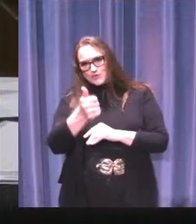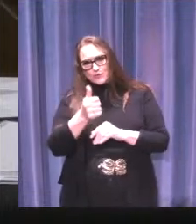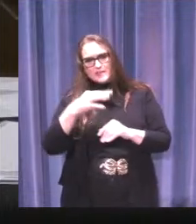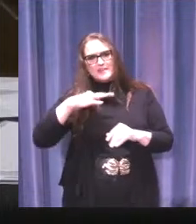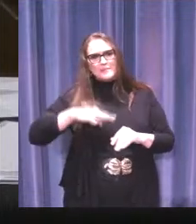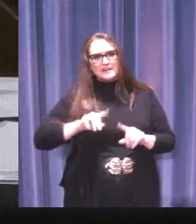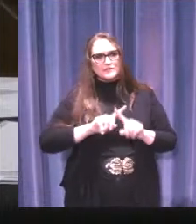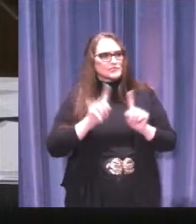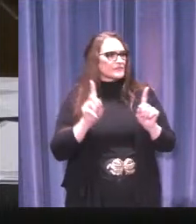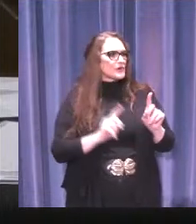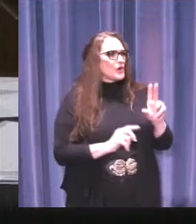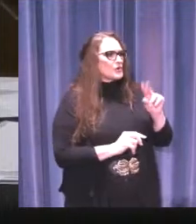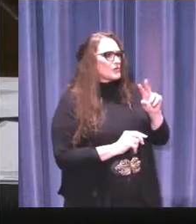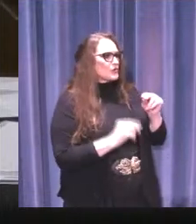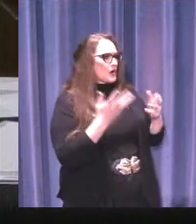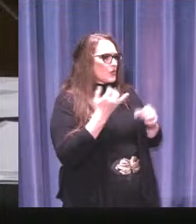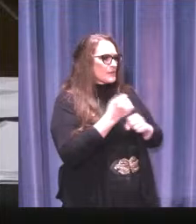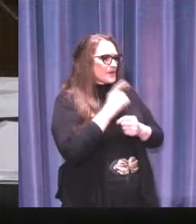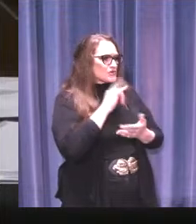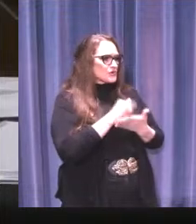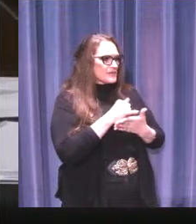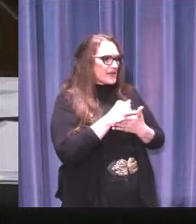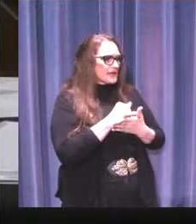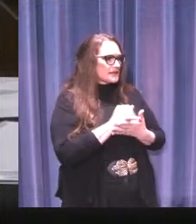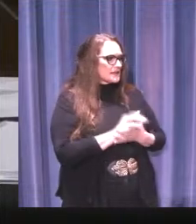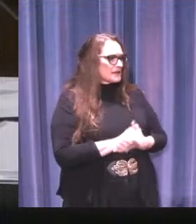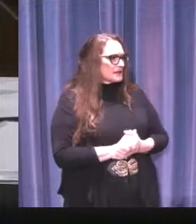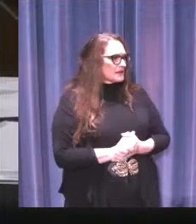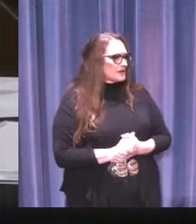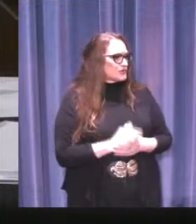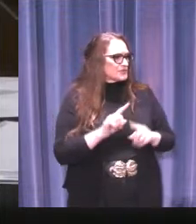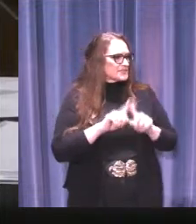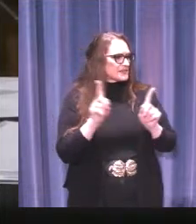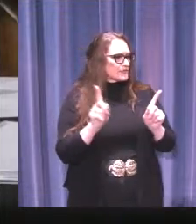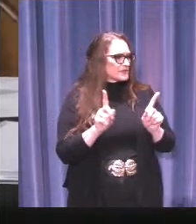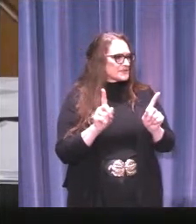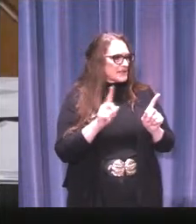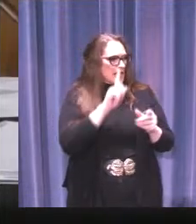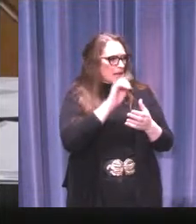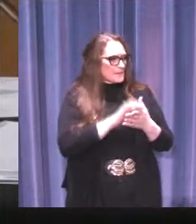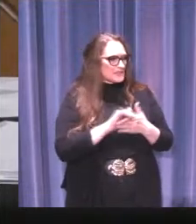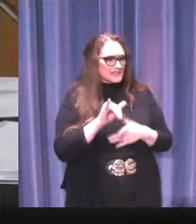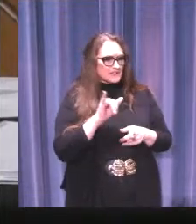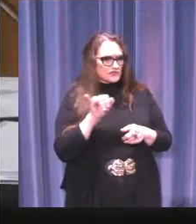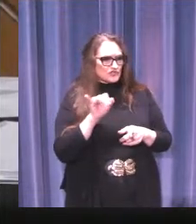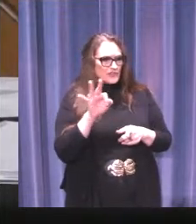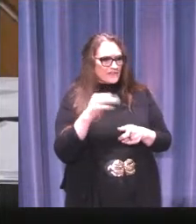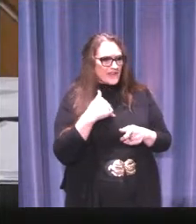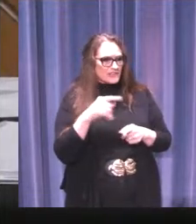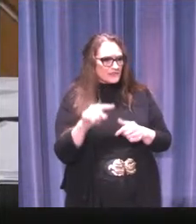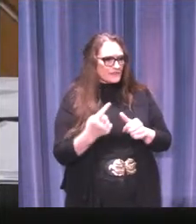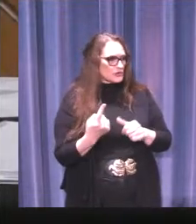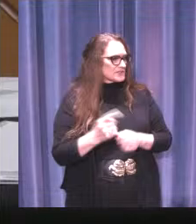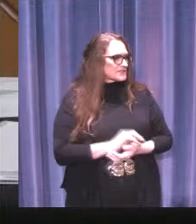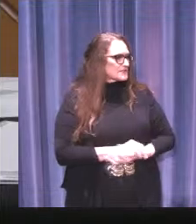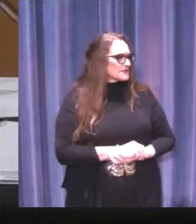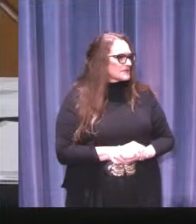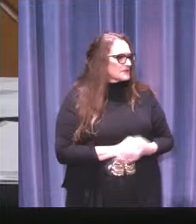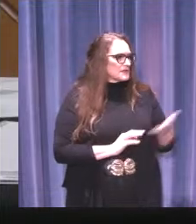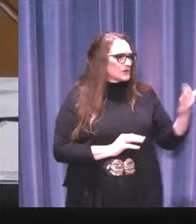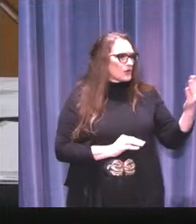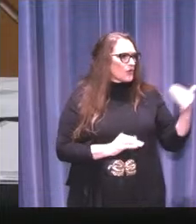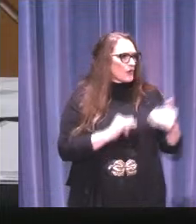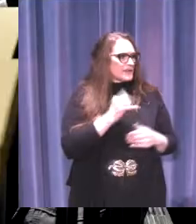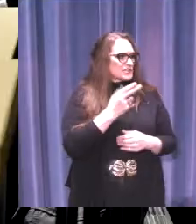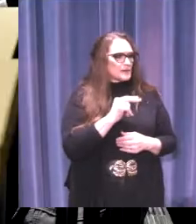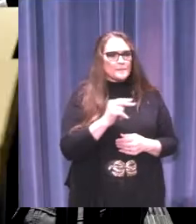different than the. no, I want to make sure Mr. so Chair. there's no difference. I believe Jeff had me first. Okay. Yeah,